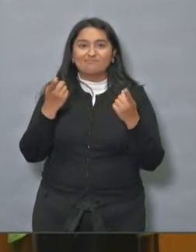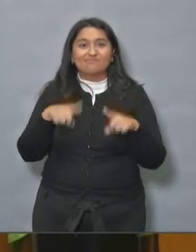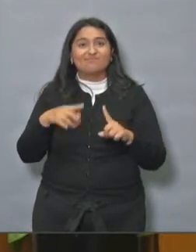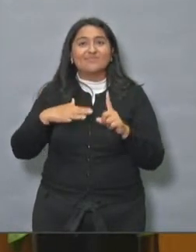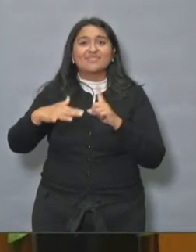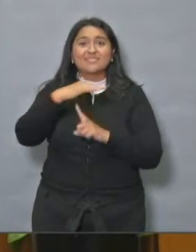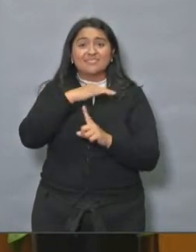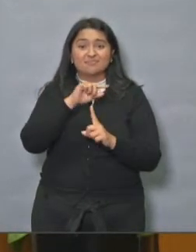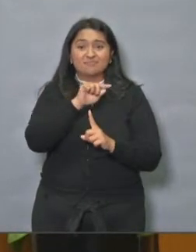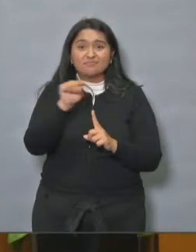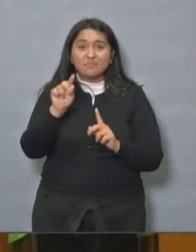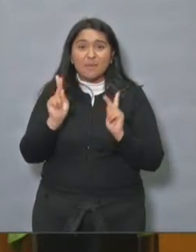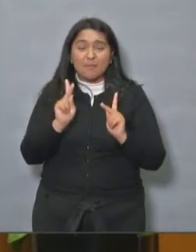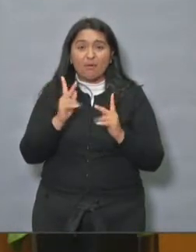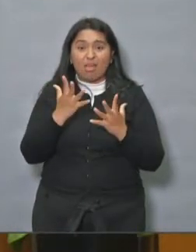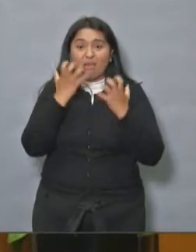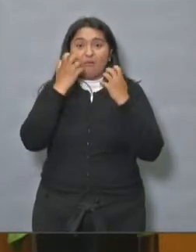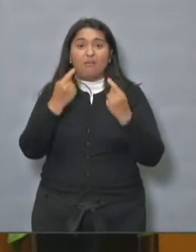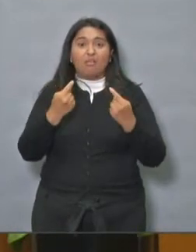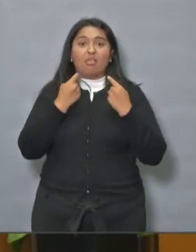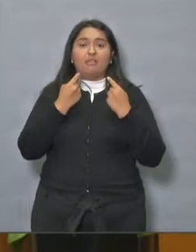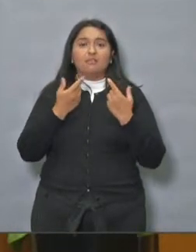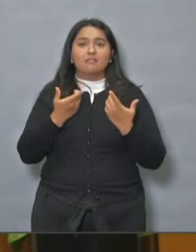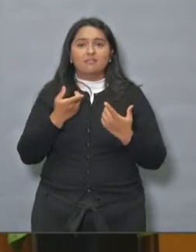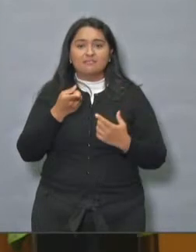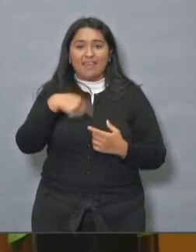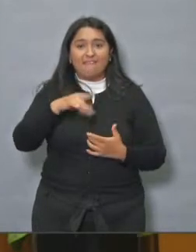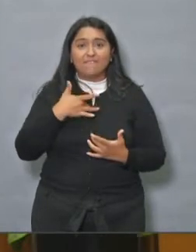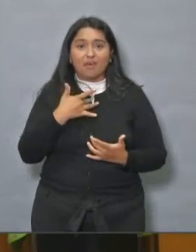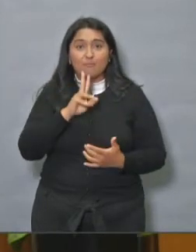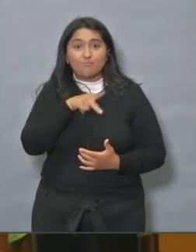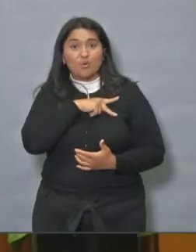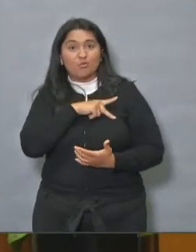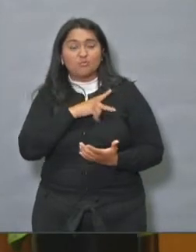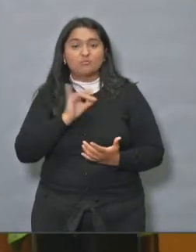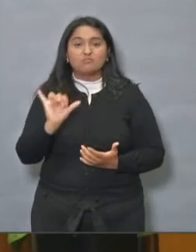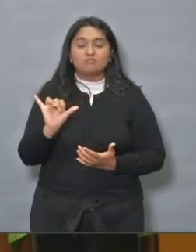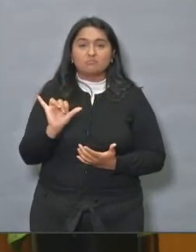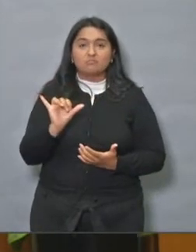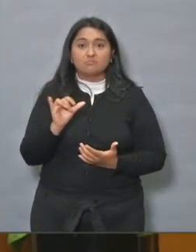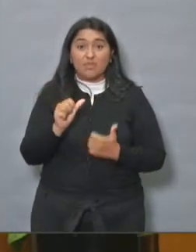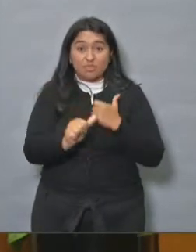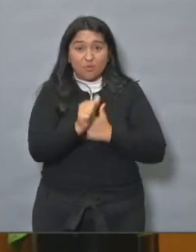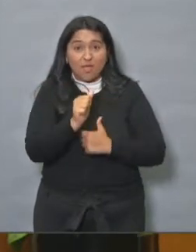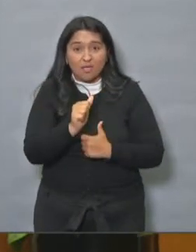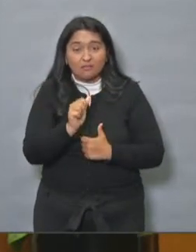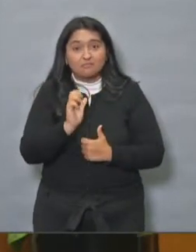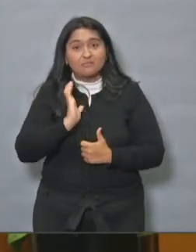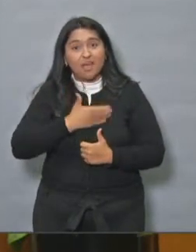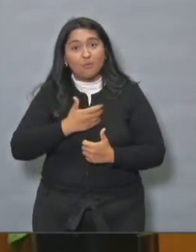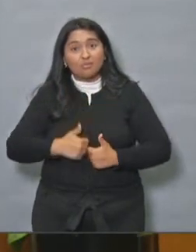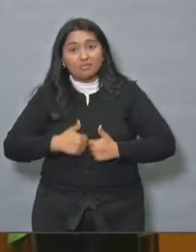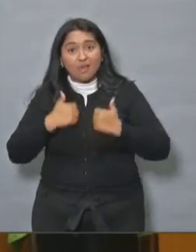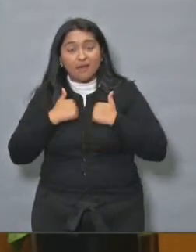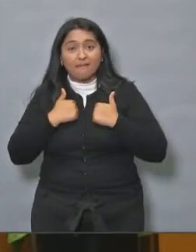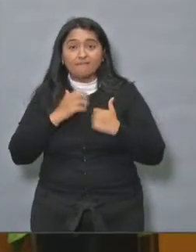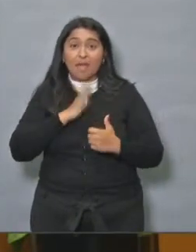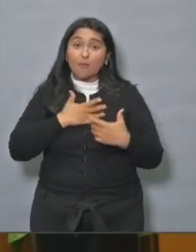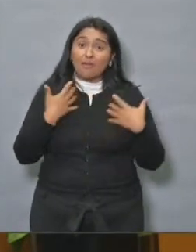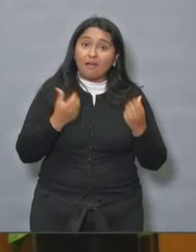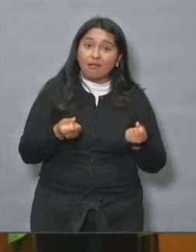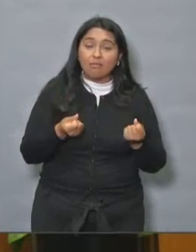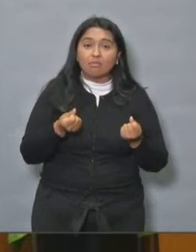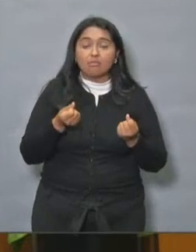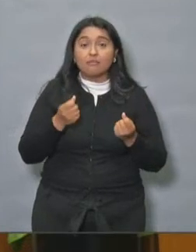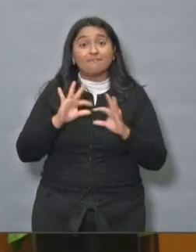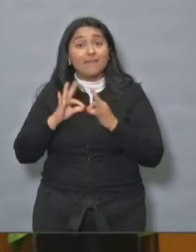are so angry with you and take it so personally that they do threaten your well-being and threaten the well-being of other